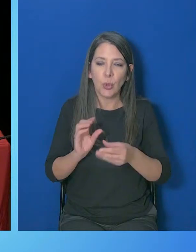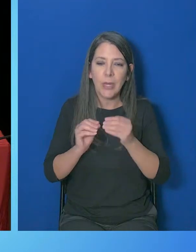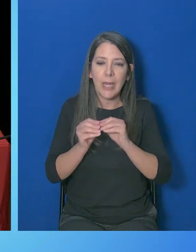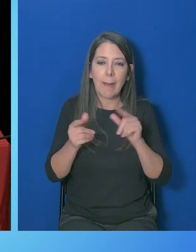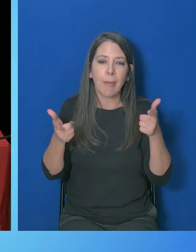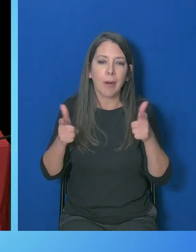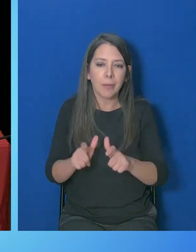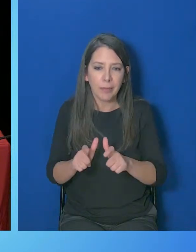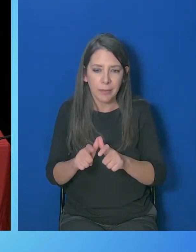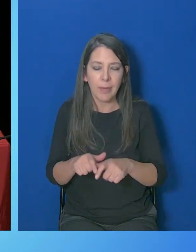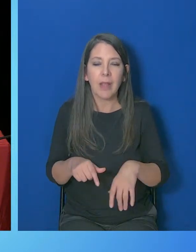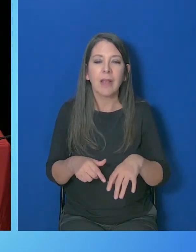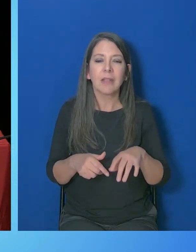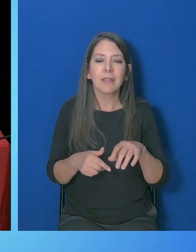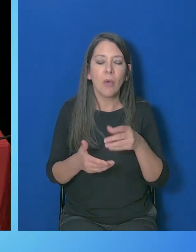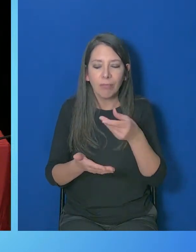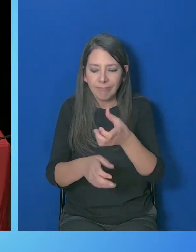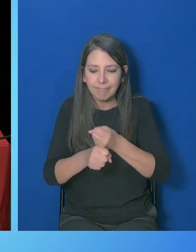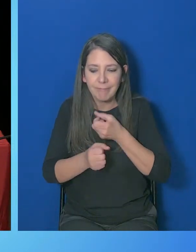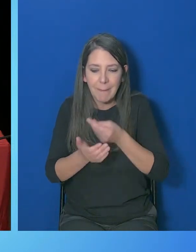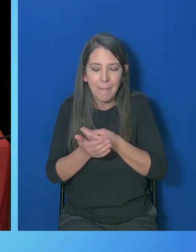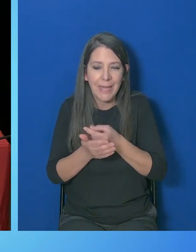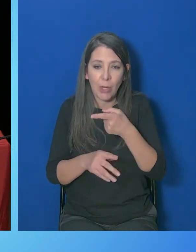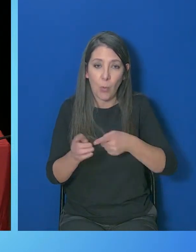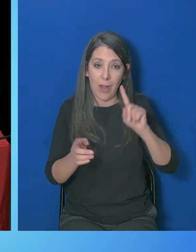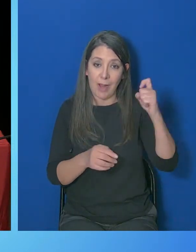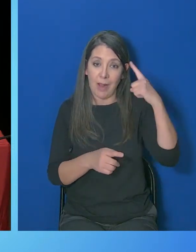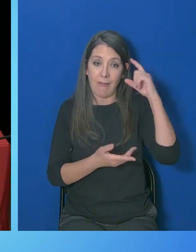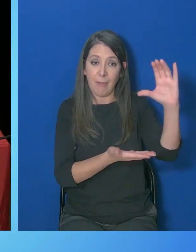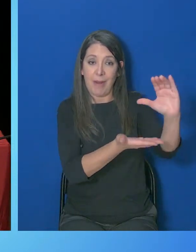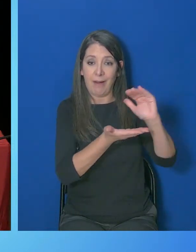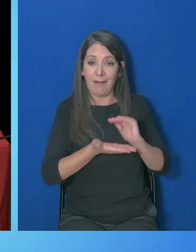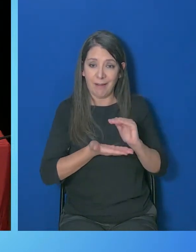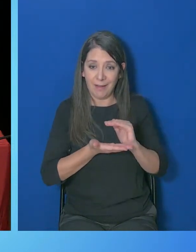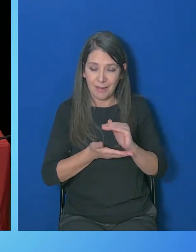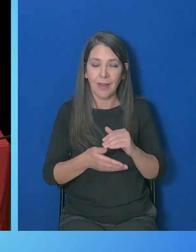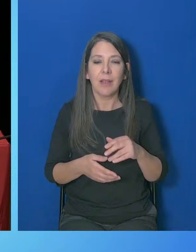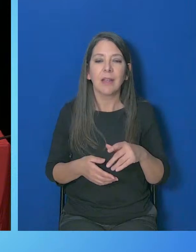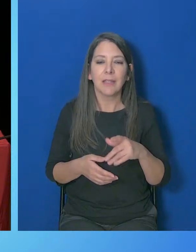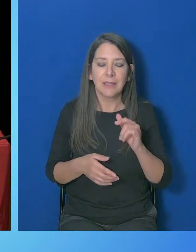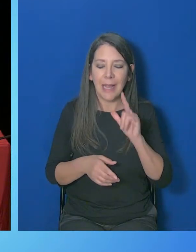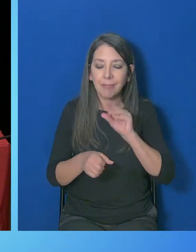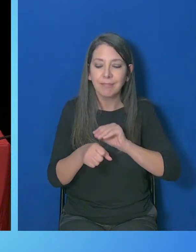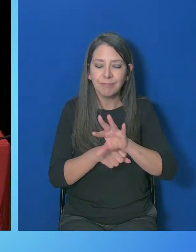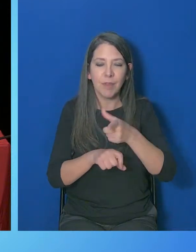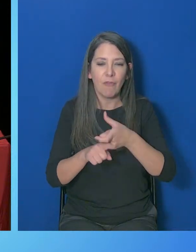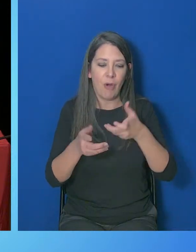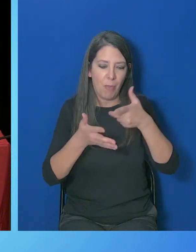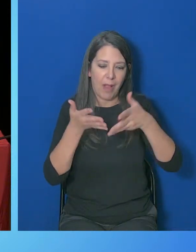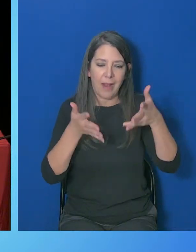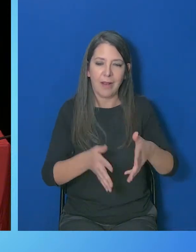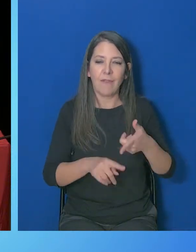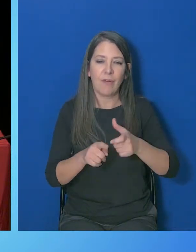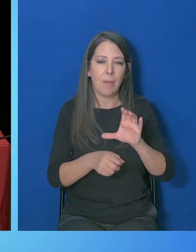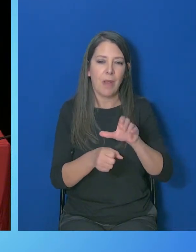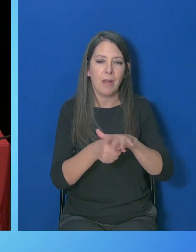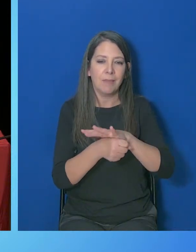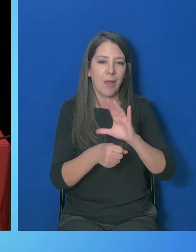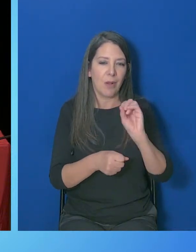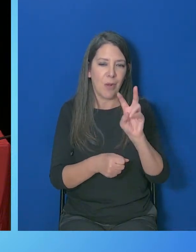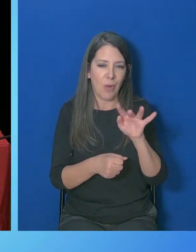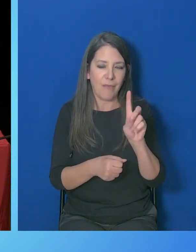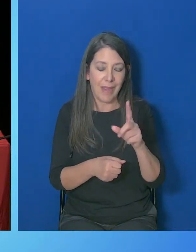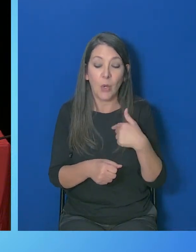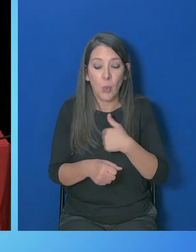funding that the federal government provided due to the effects of the COVID pandemic, we are working hard on